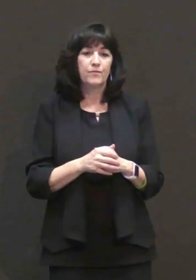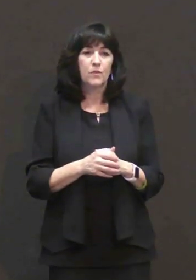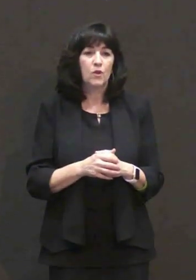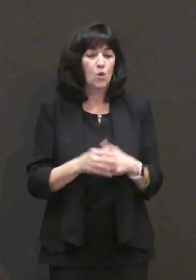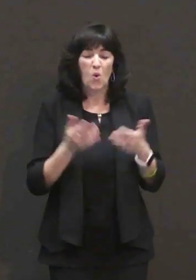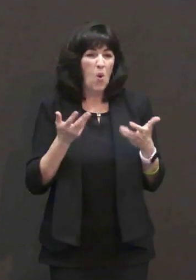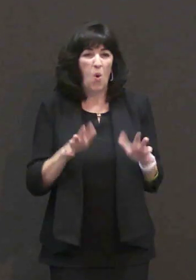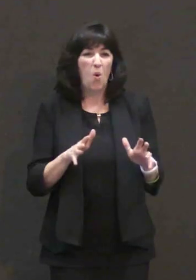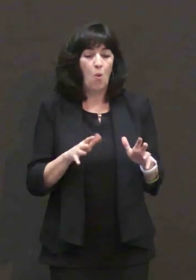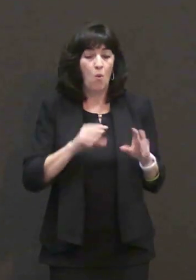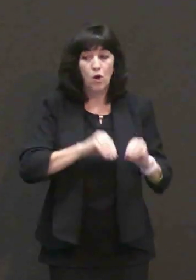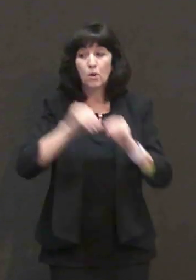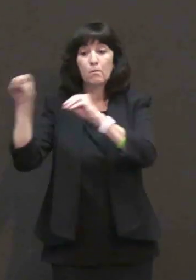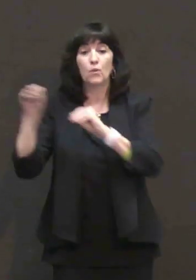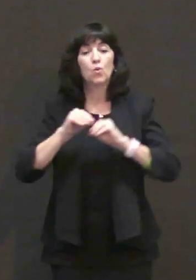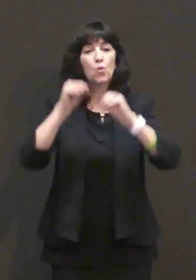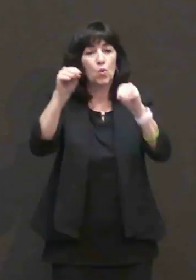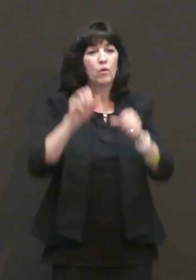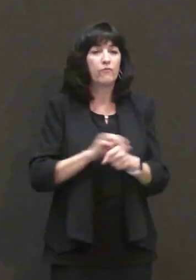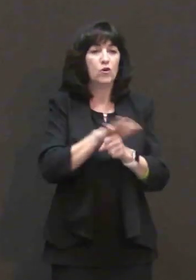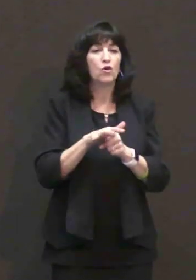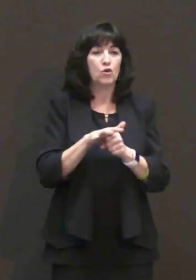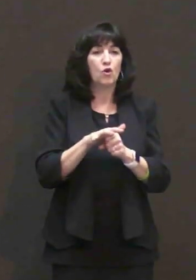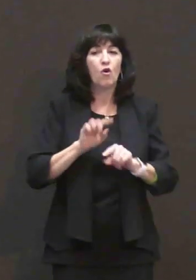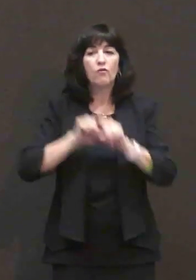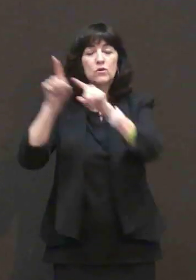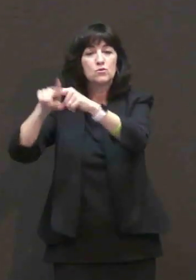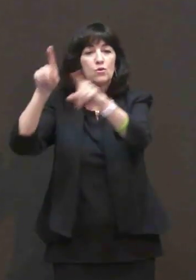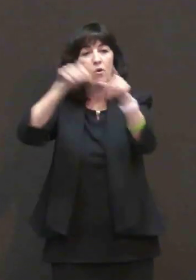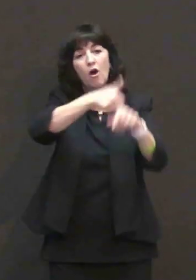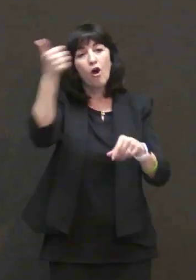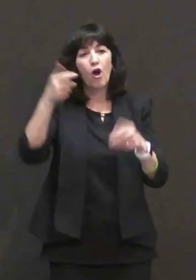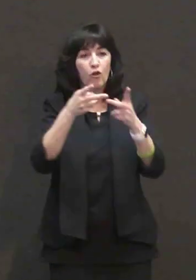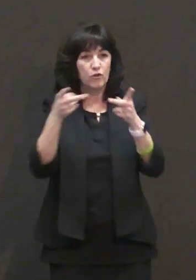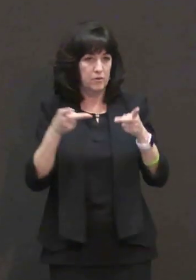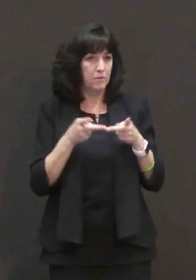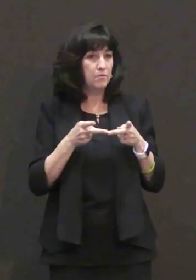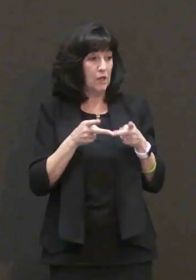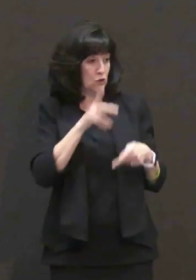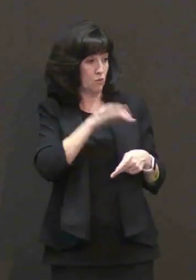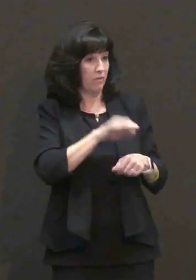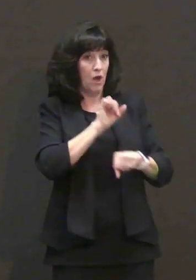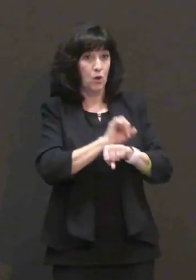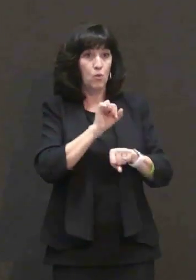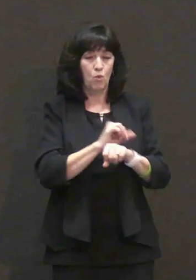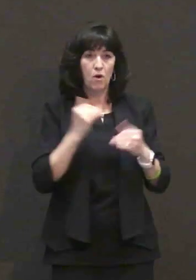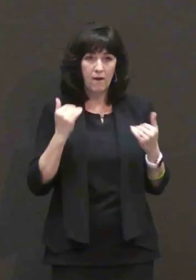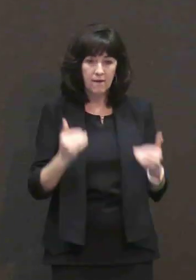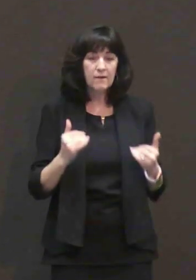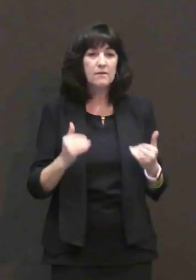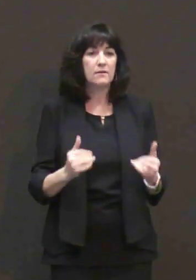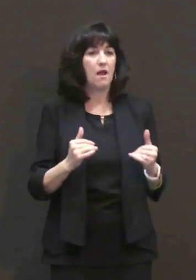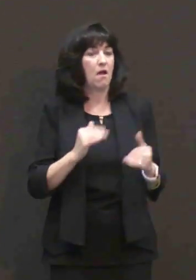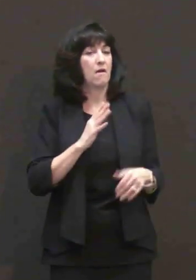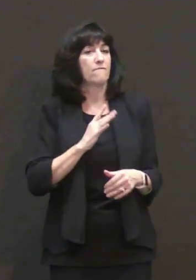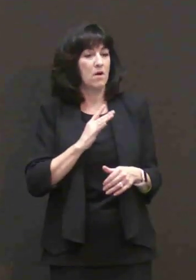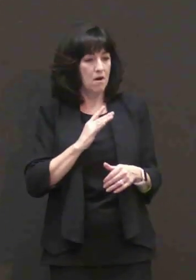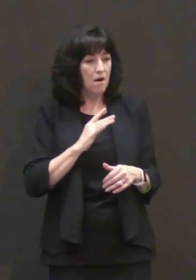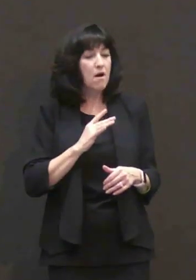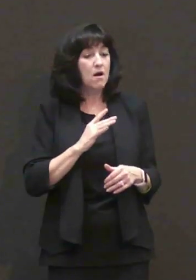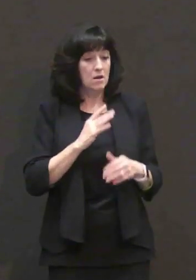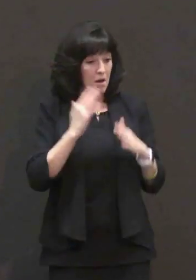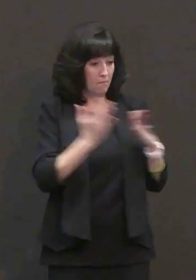COVID-19 positive patients into those facilities. So that work is really coming together as we look at the